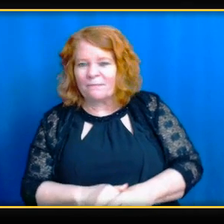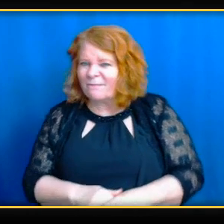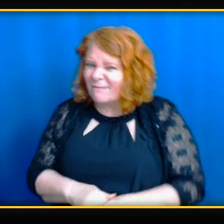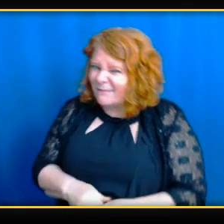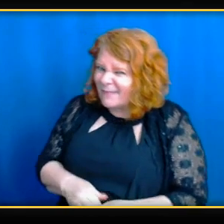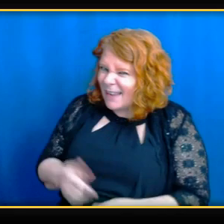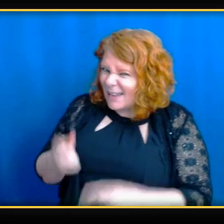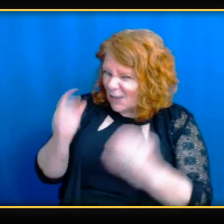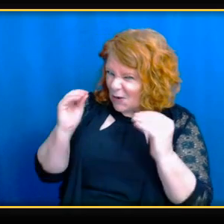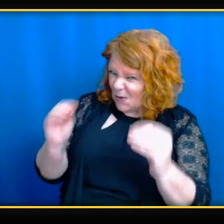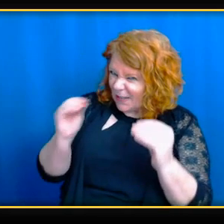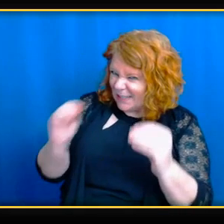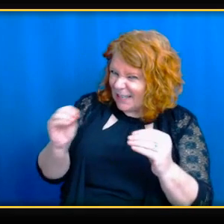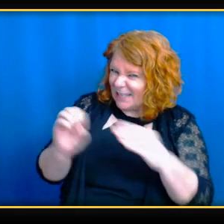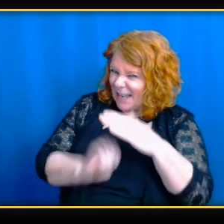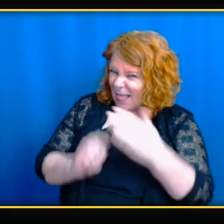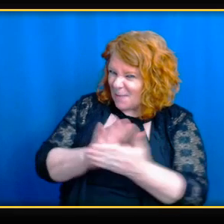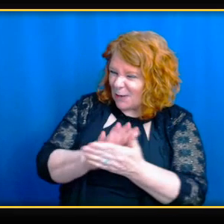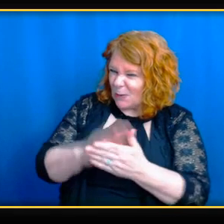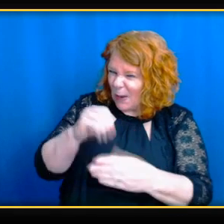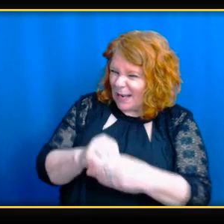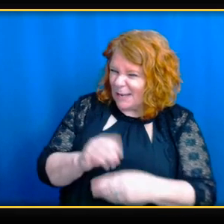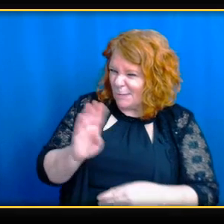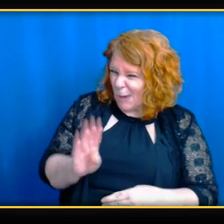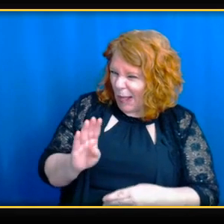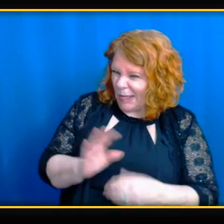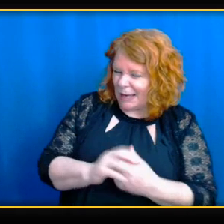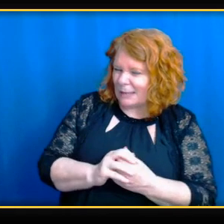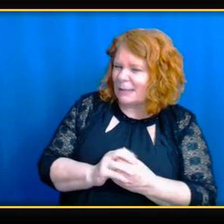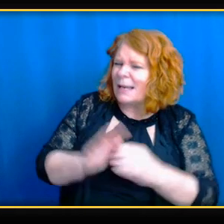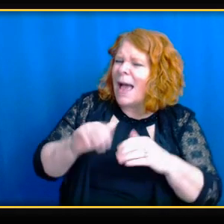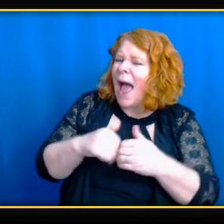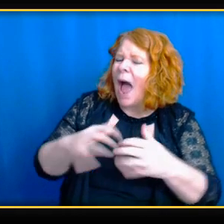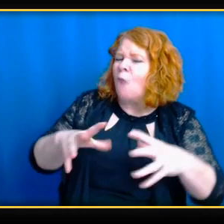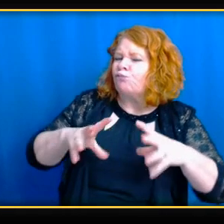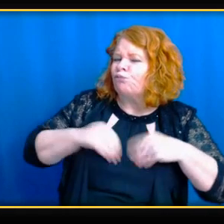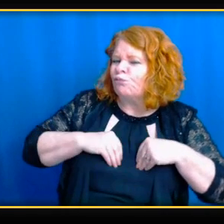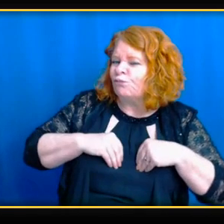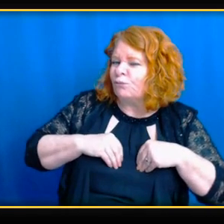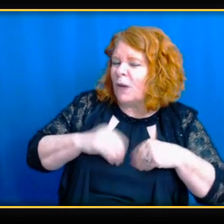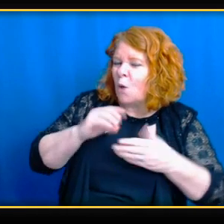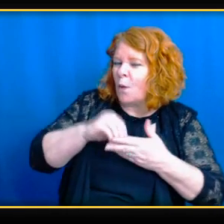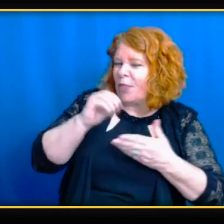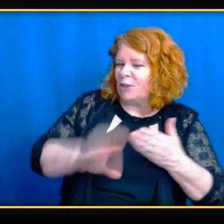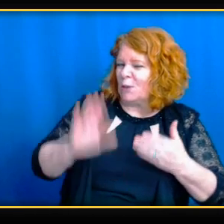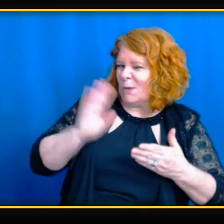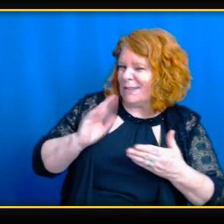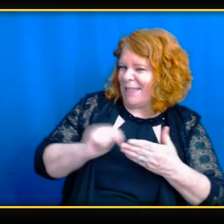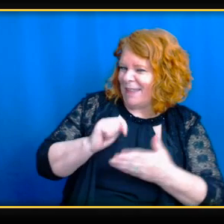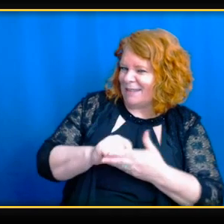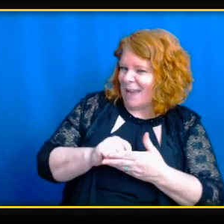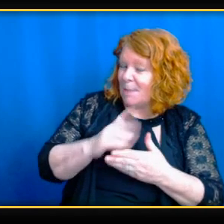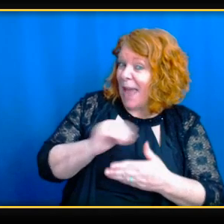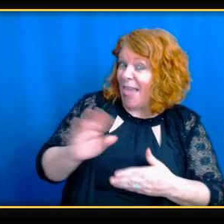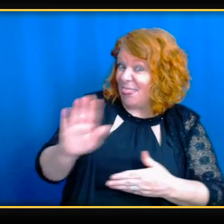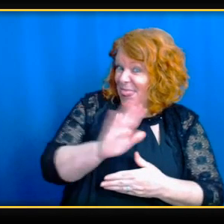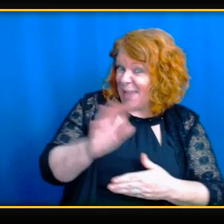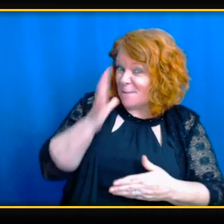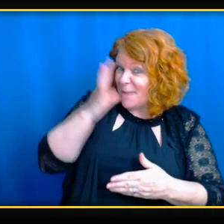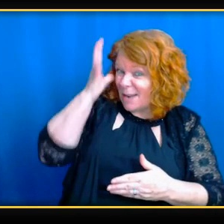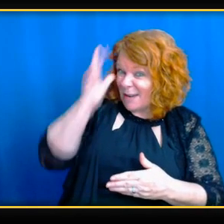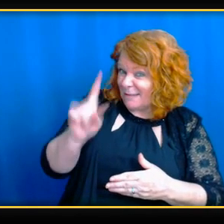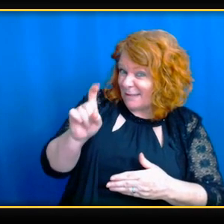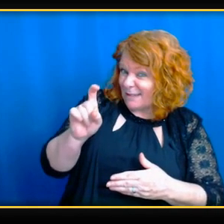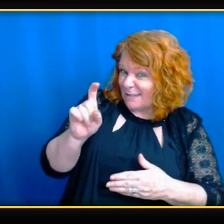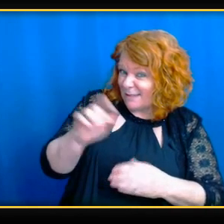in Brooklyn. How receptive were your students at that time and their parents? The first